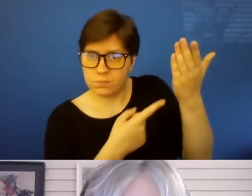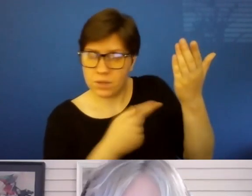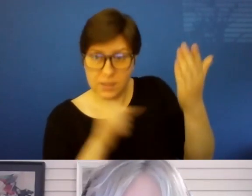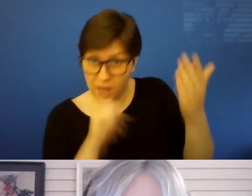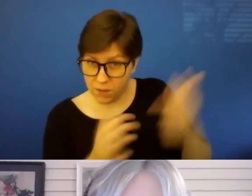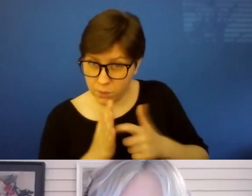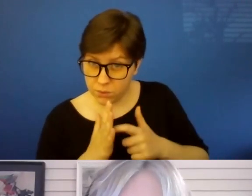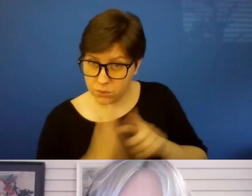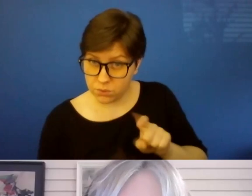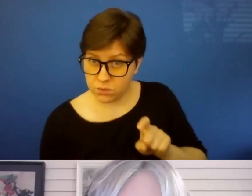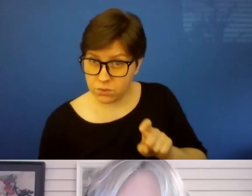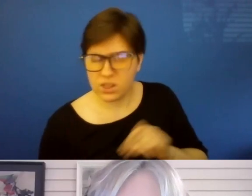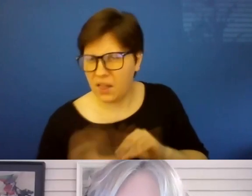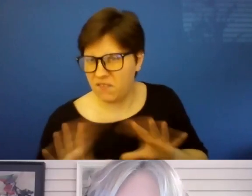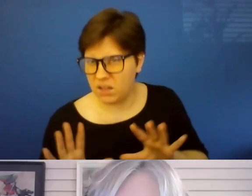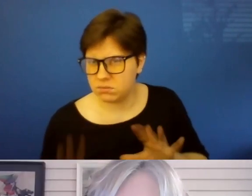being required at all.